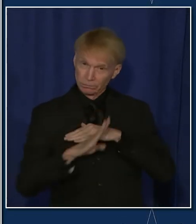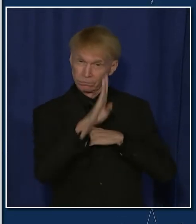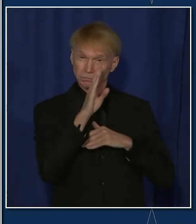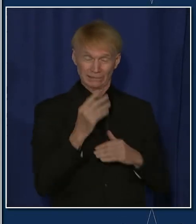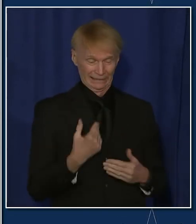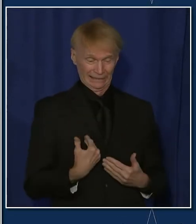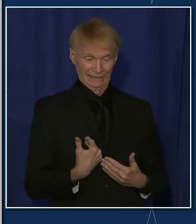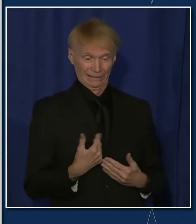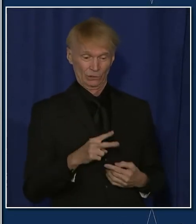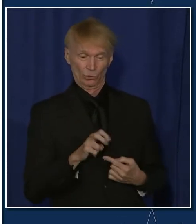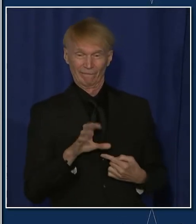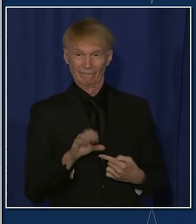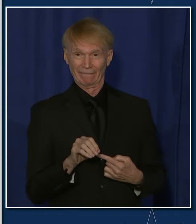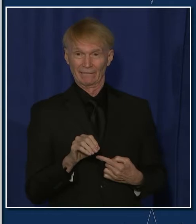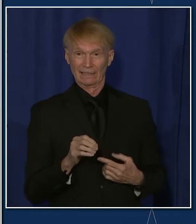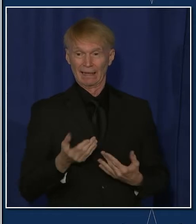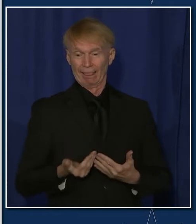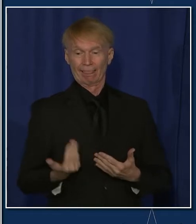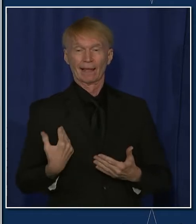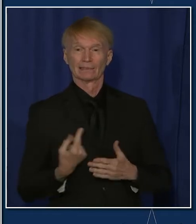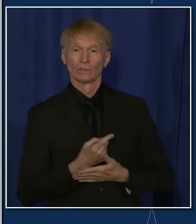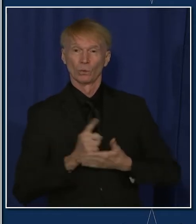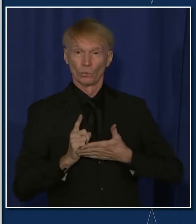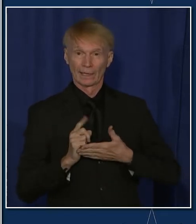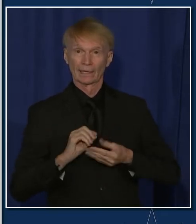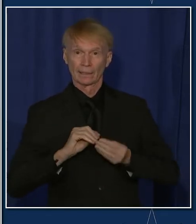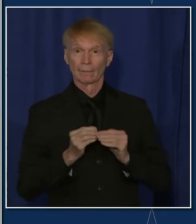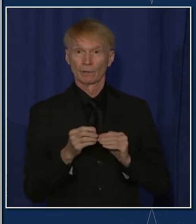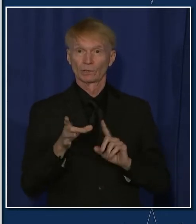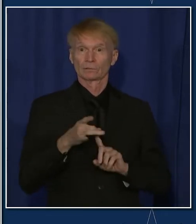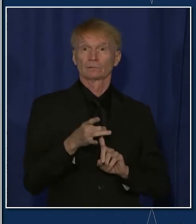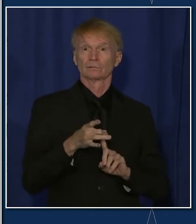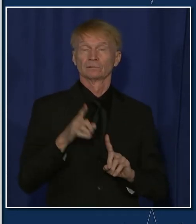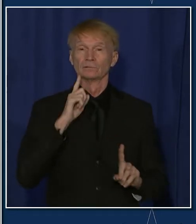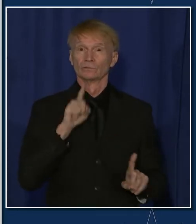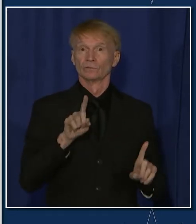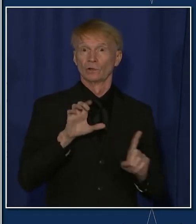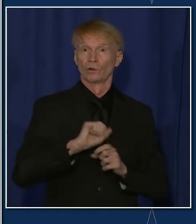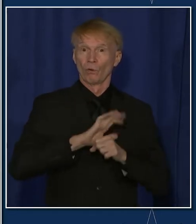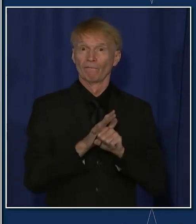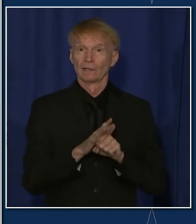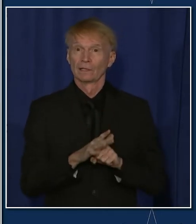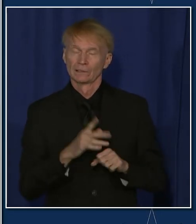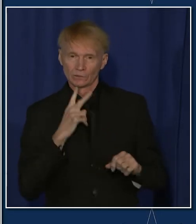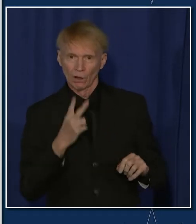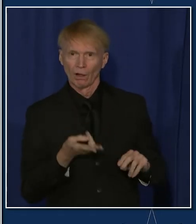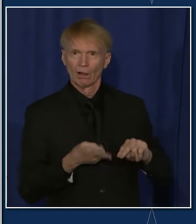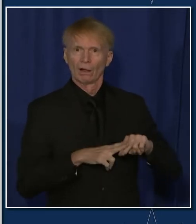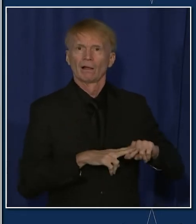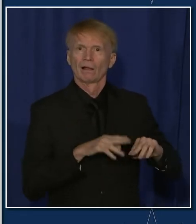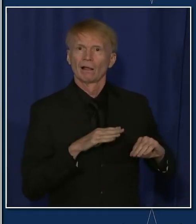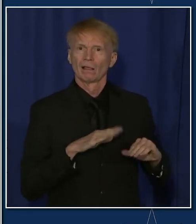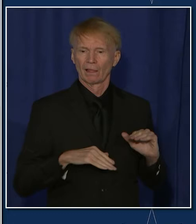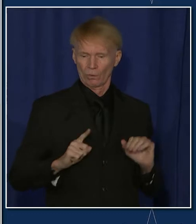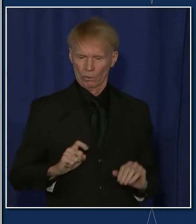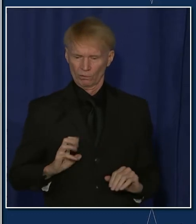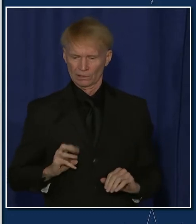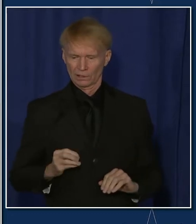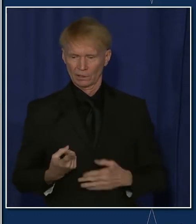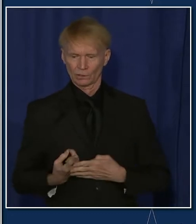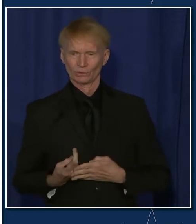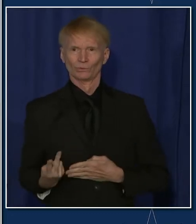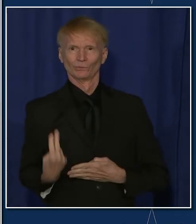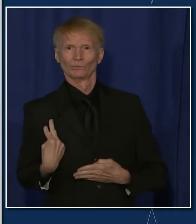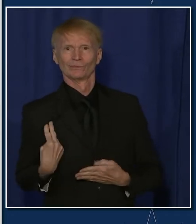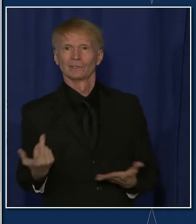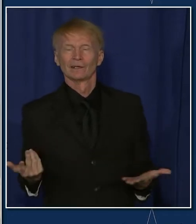just over 250 cases last week. That's for the full week. But again, so we saw an uptick from about 160 the week before.